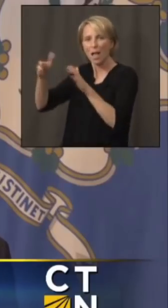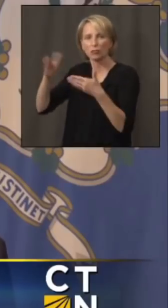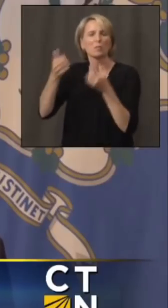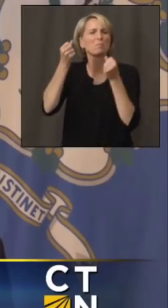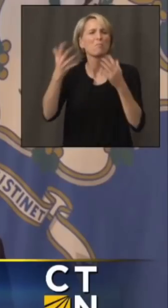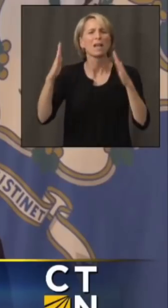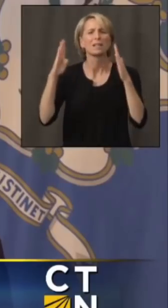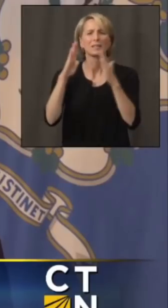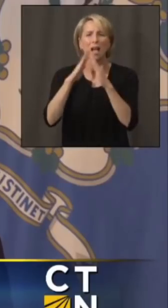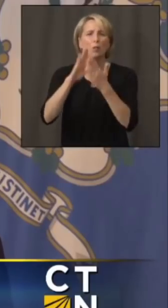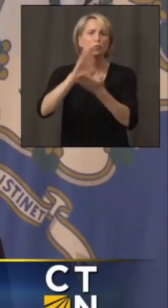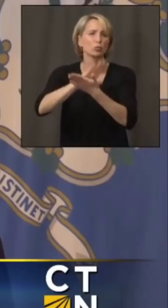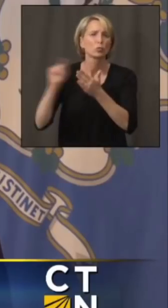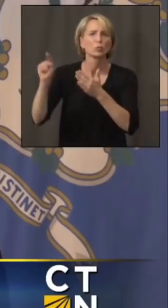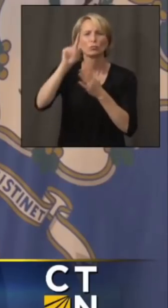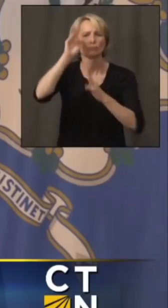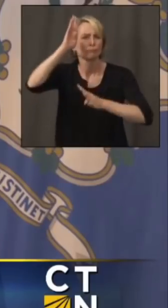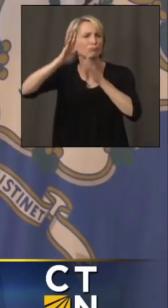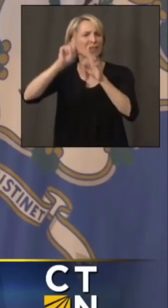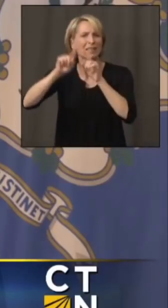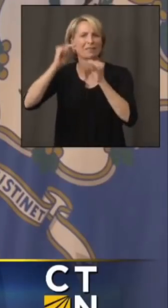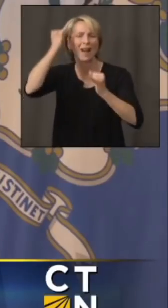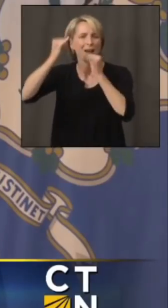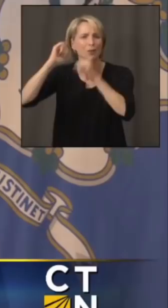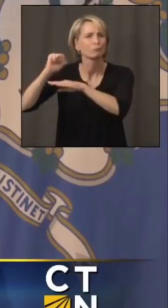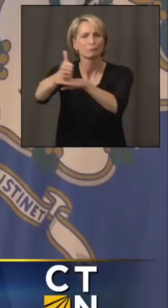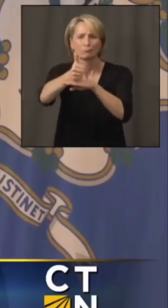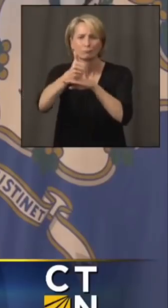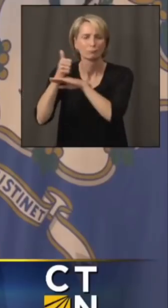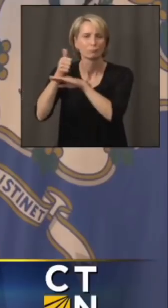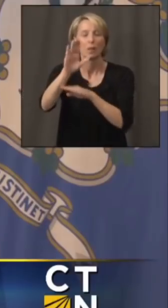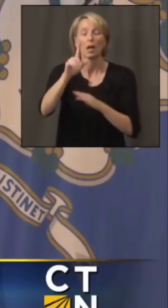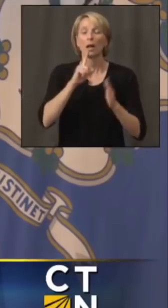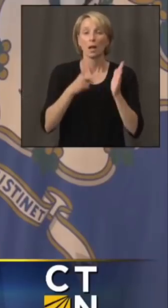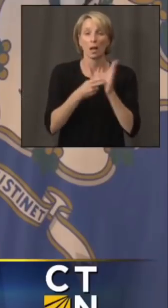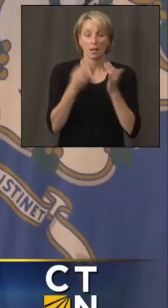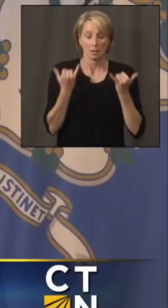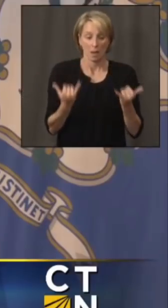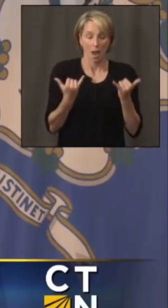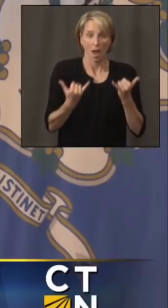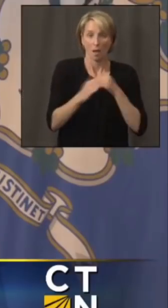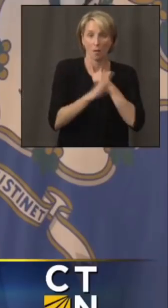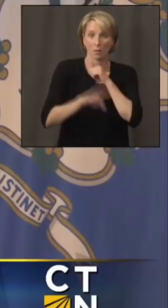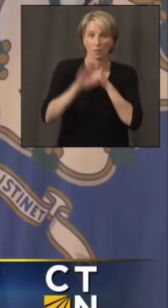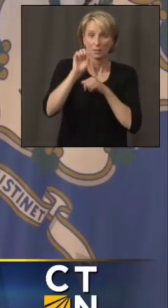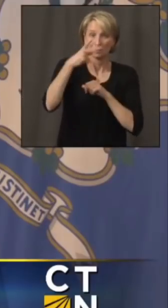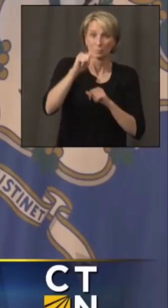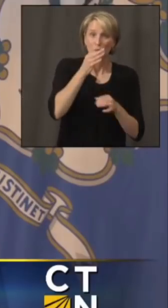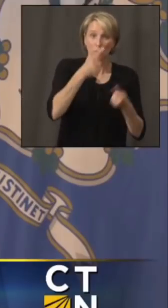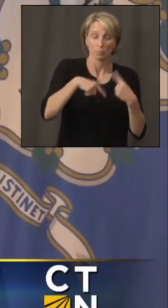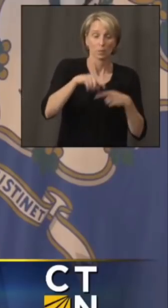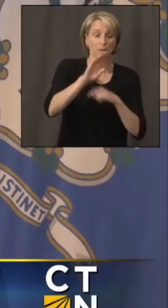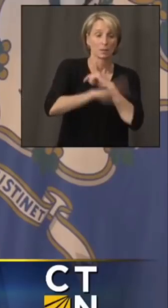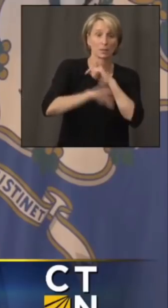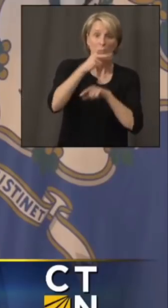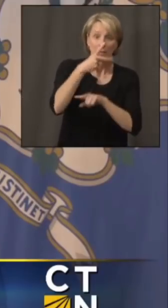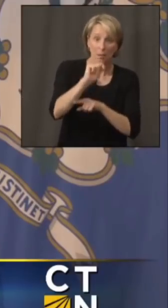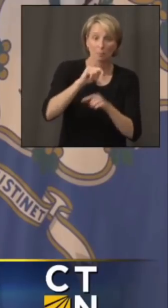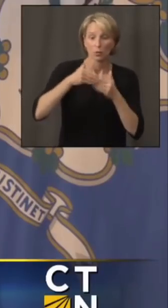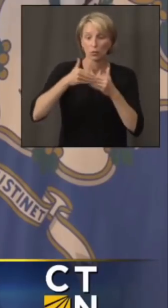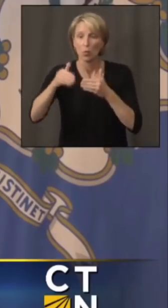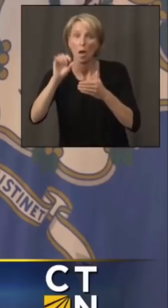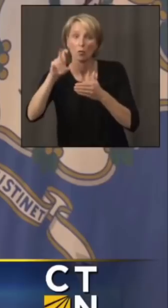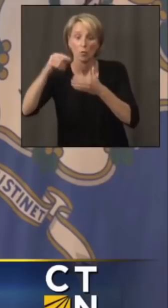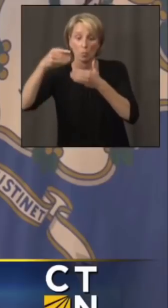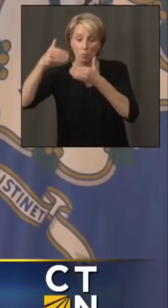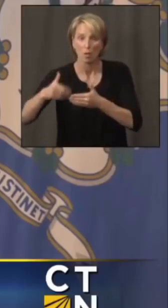ways that you can do this. But to me, though, September and October are great months to be doing K-8 education, in part